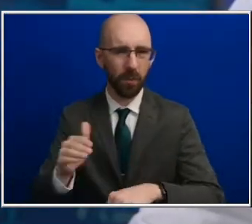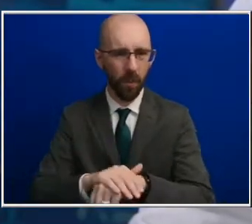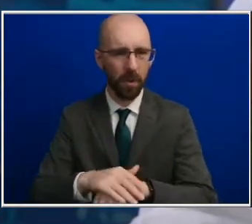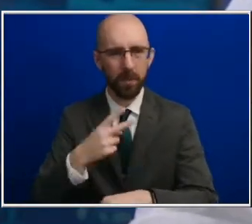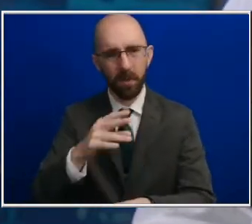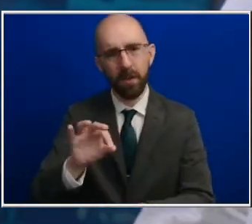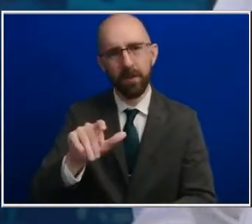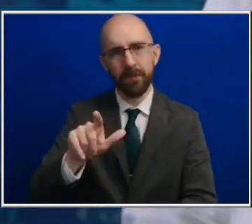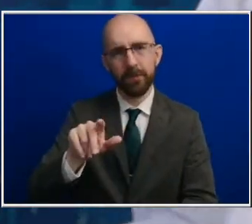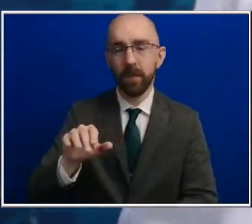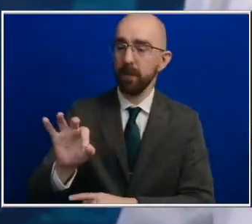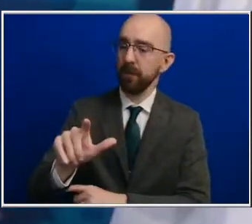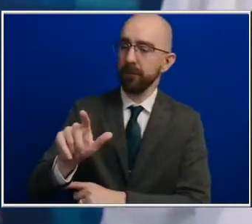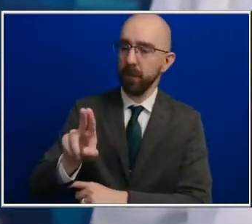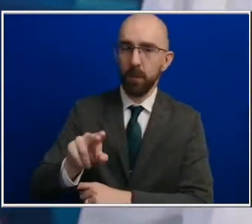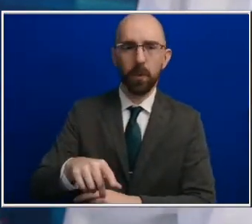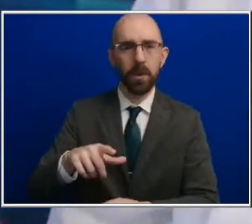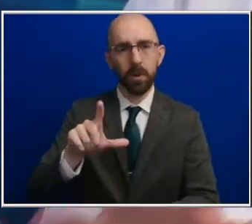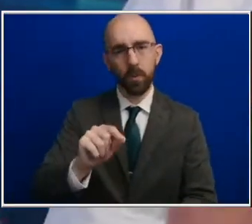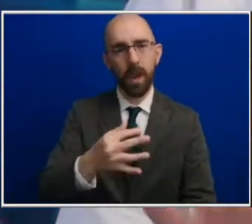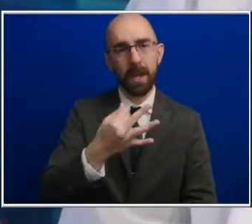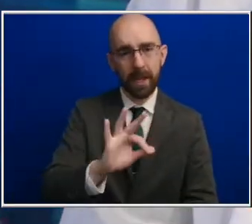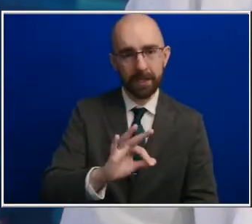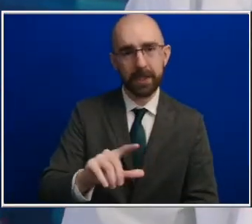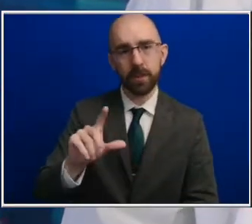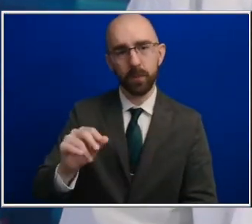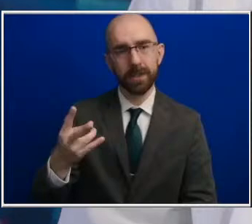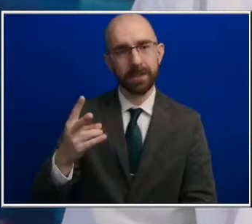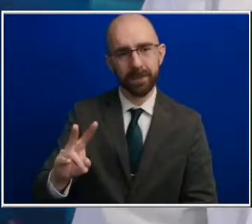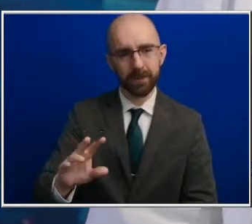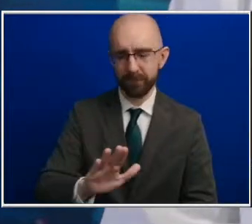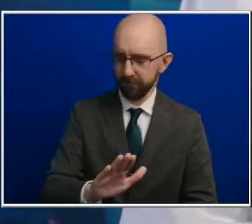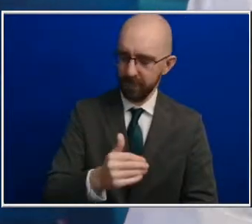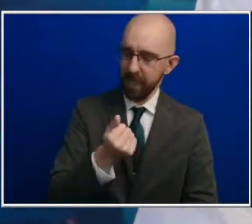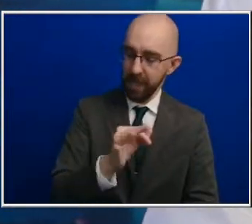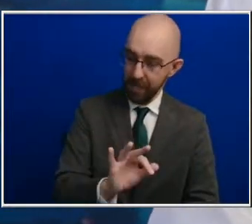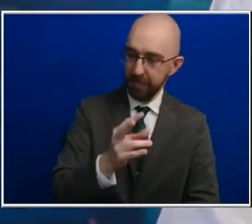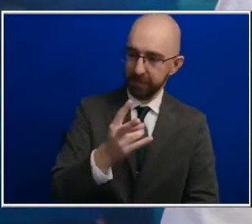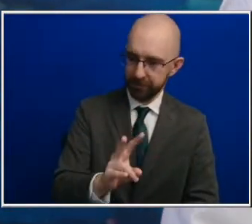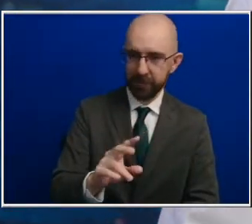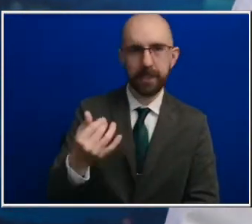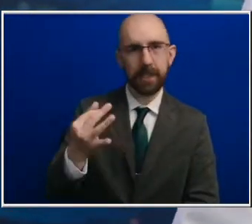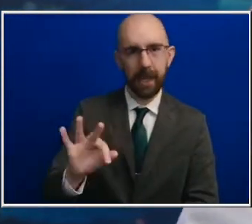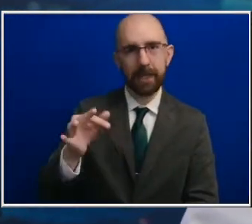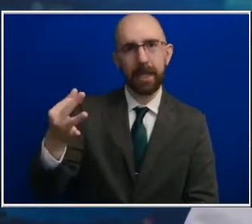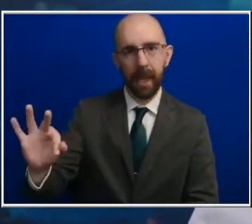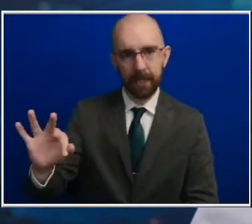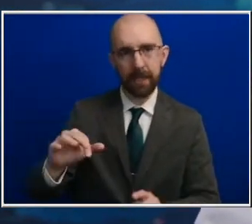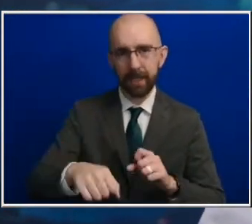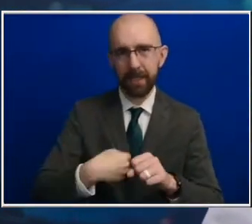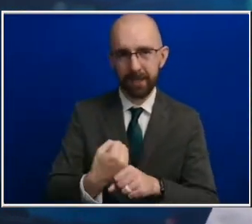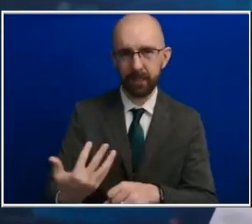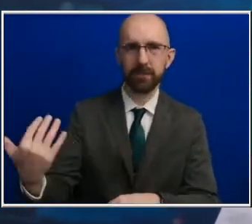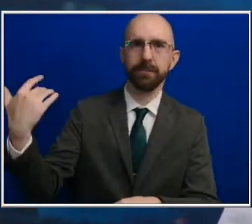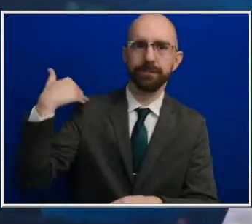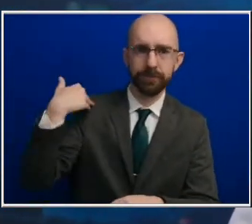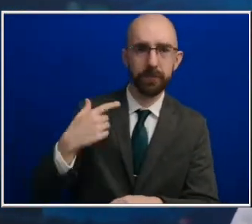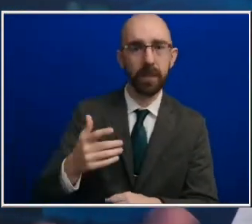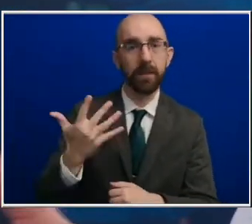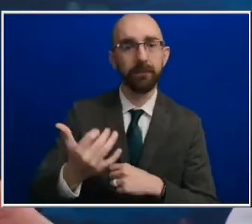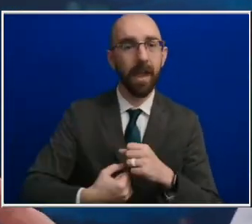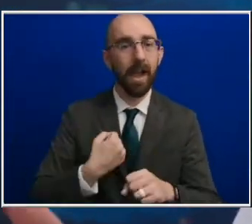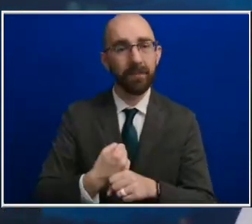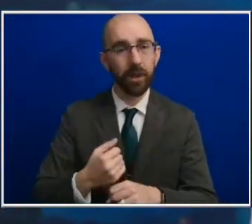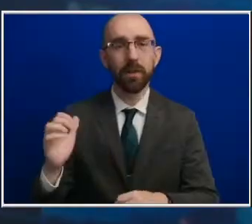pandemic in around 2019 and 2017 and all, or sorry, 1917, 1919. After about 5 years, the numbers really kind of went back to baseline. I